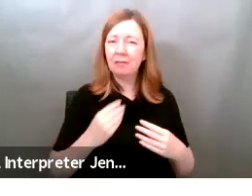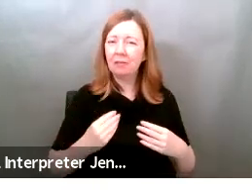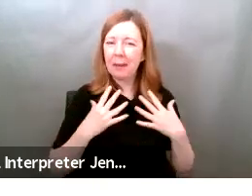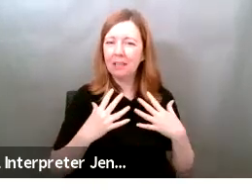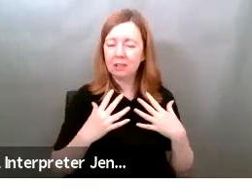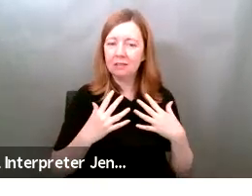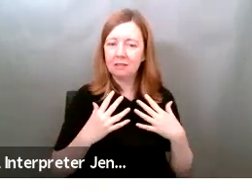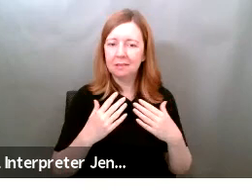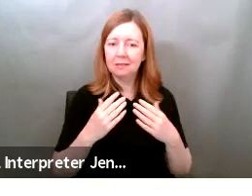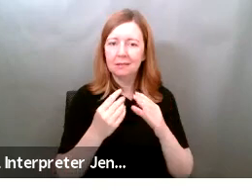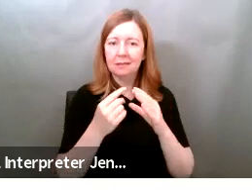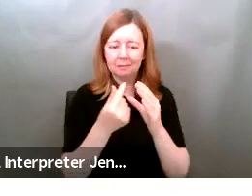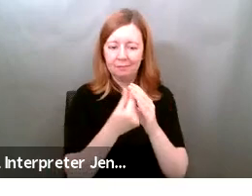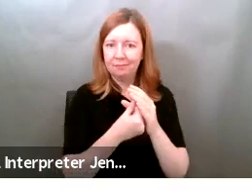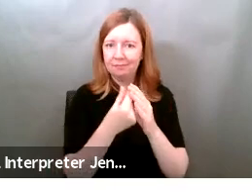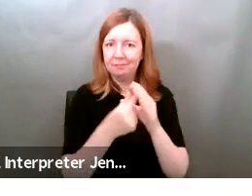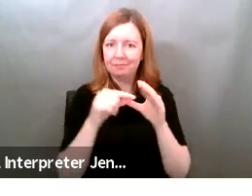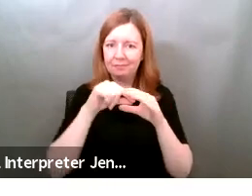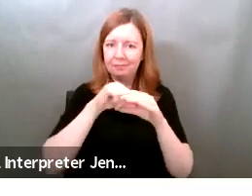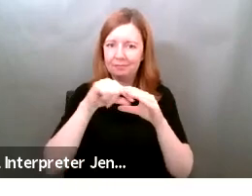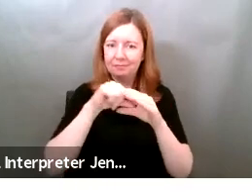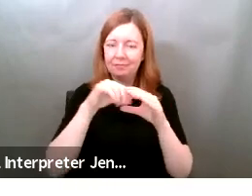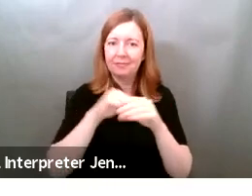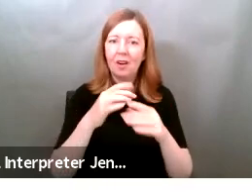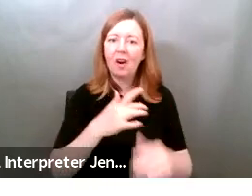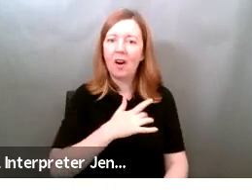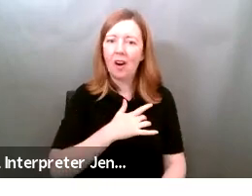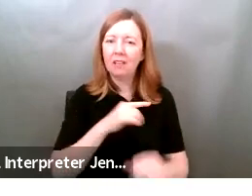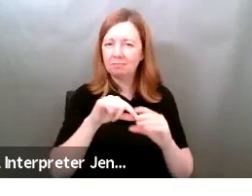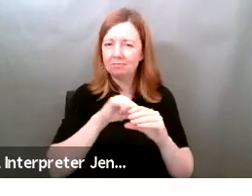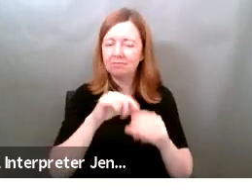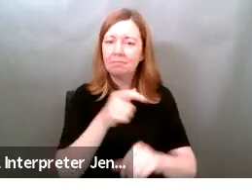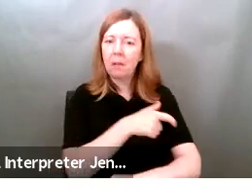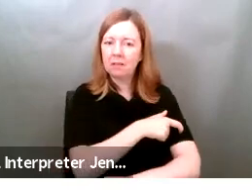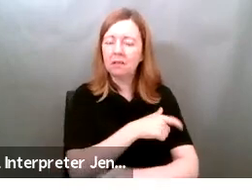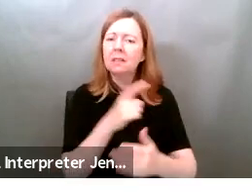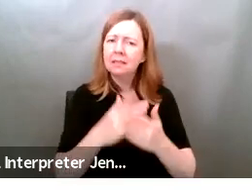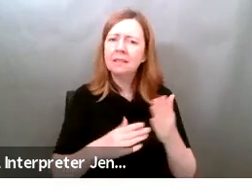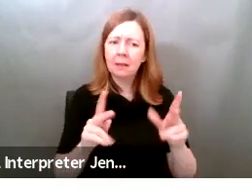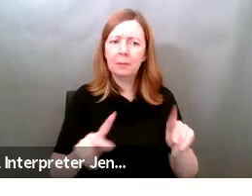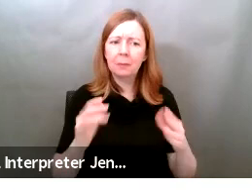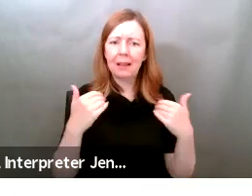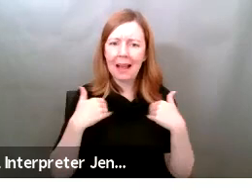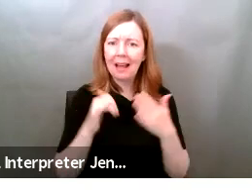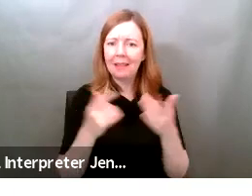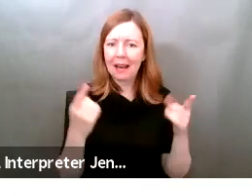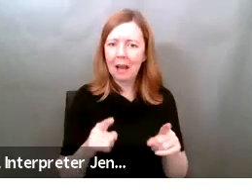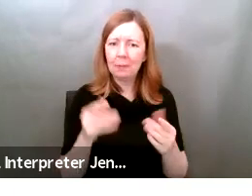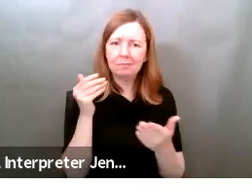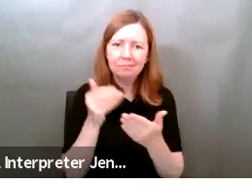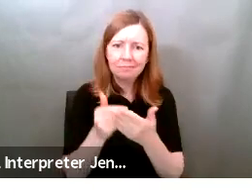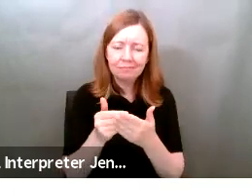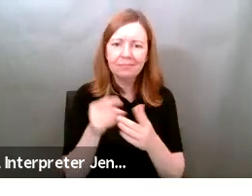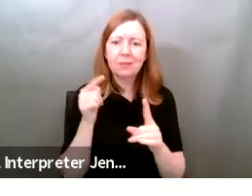of a lining of the heart muscle. Some of these people have had this happen relatively close